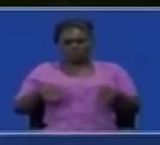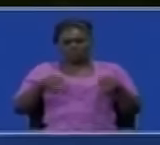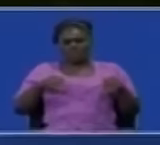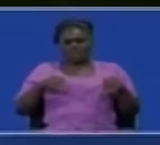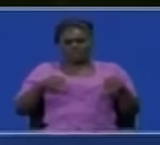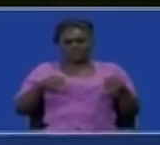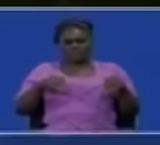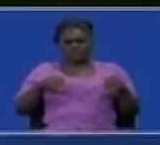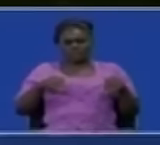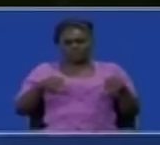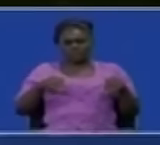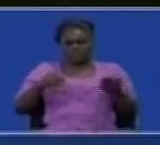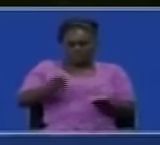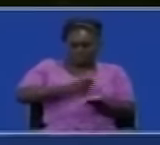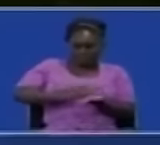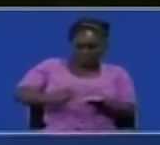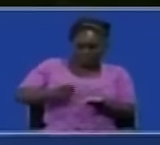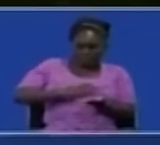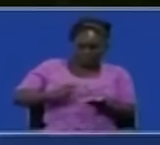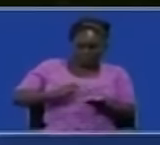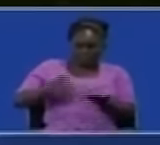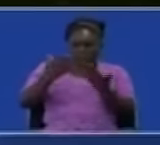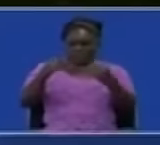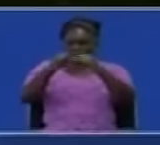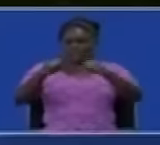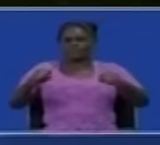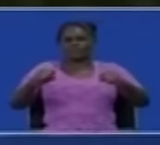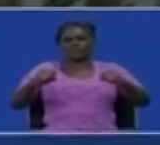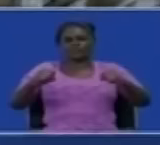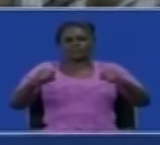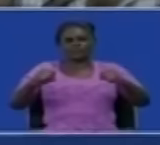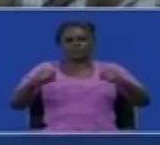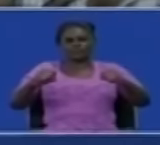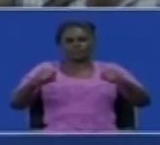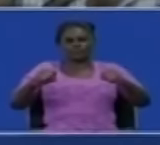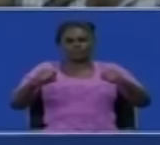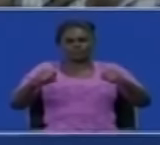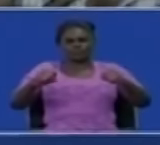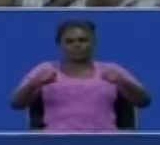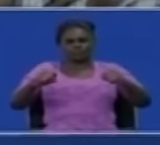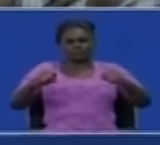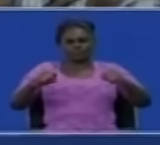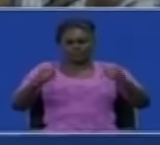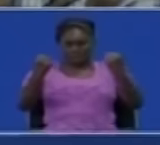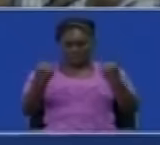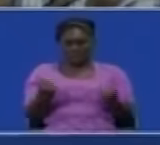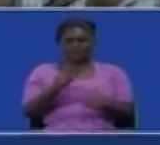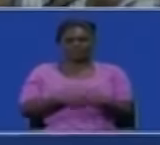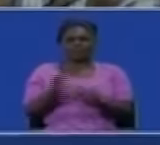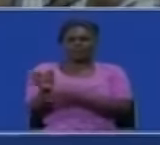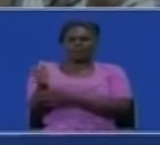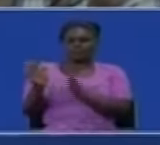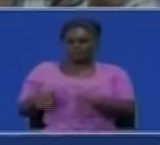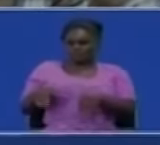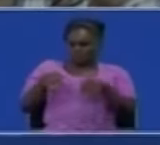to go to for the assent by the President. Okay, all right. It's Ambassador, a very difficult time. Yes, Ambassador, just